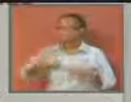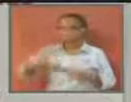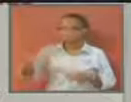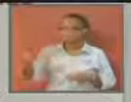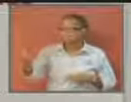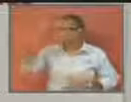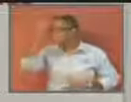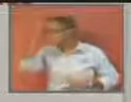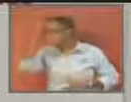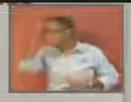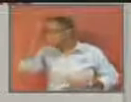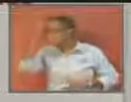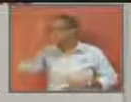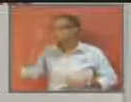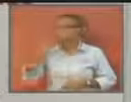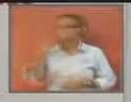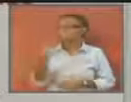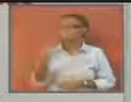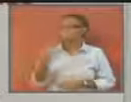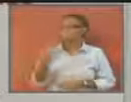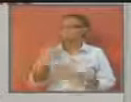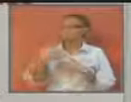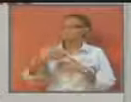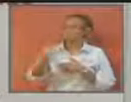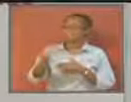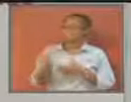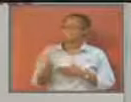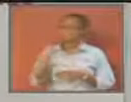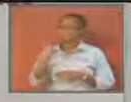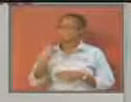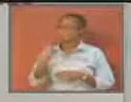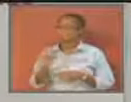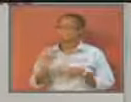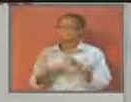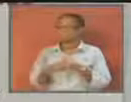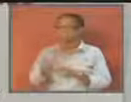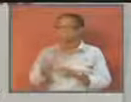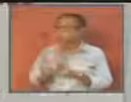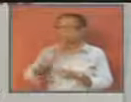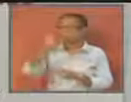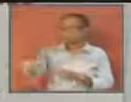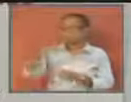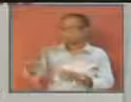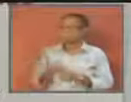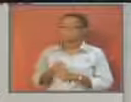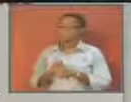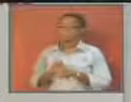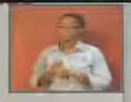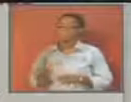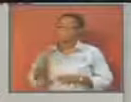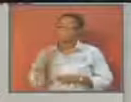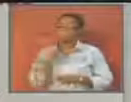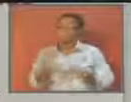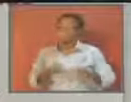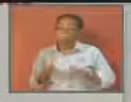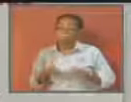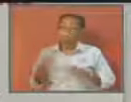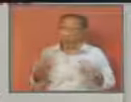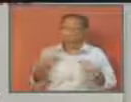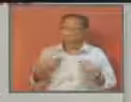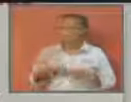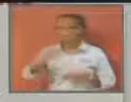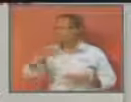ensure that we do the crowd control. So we have beefed up in terms of our security presence to assist us with crowd